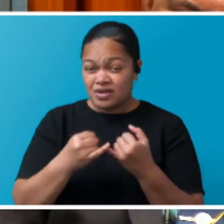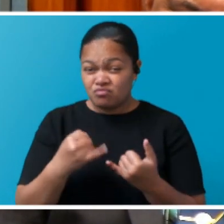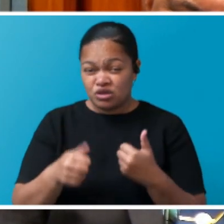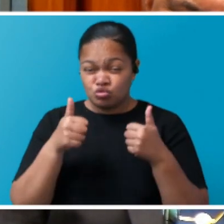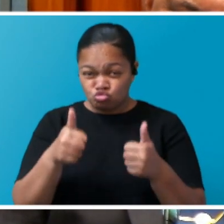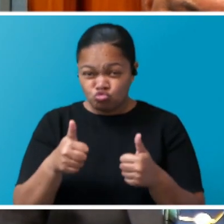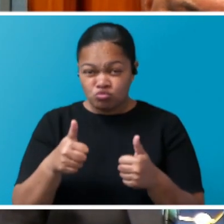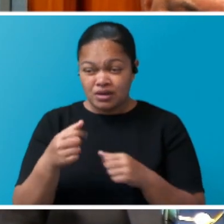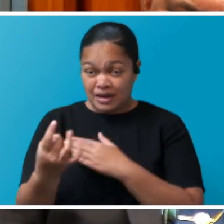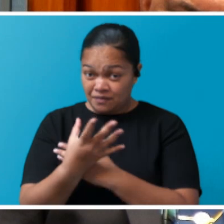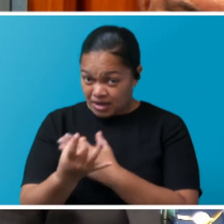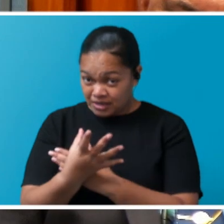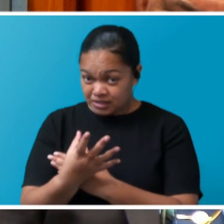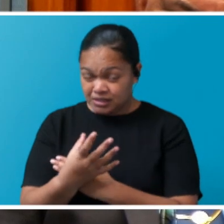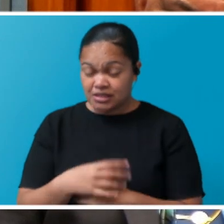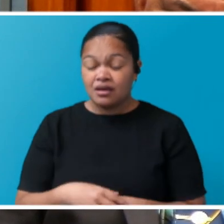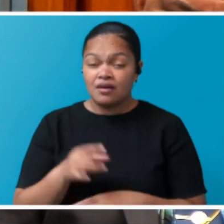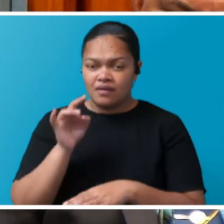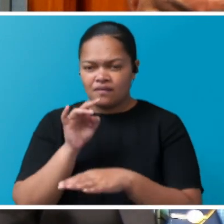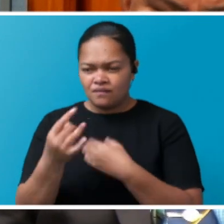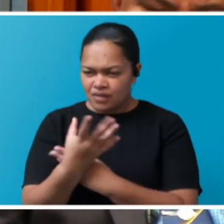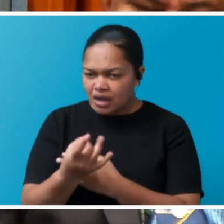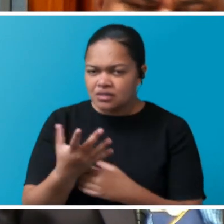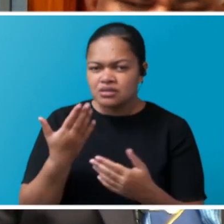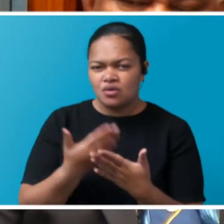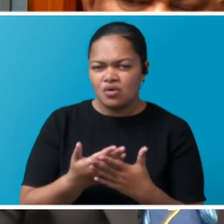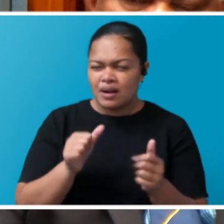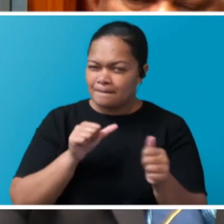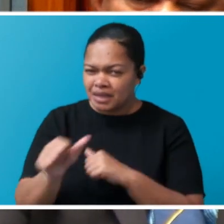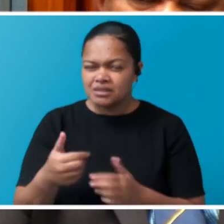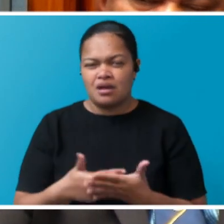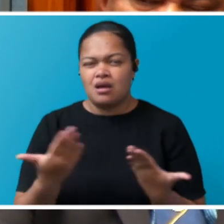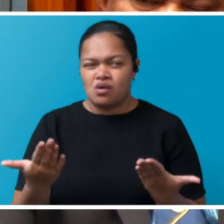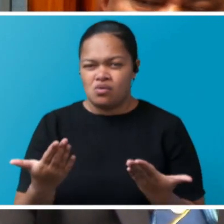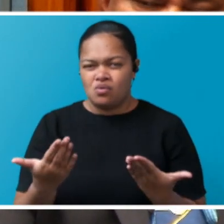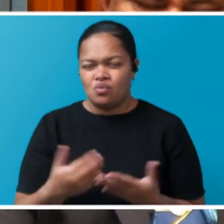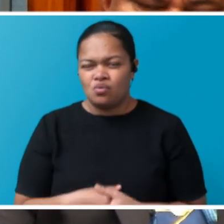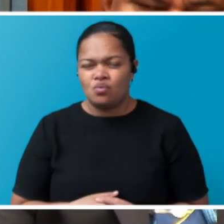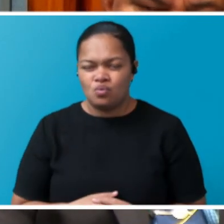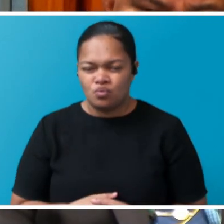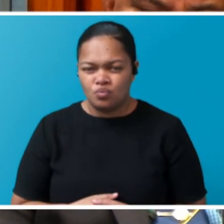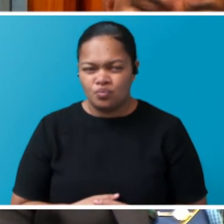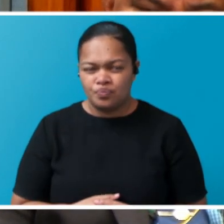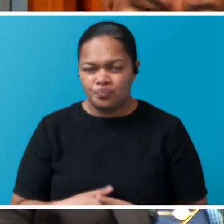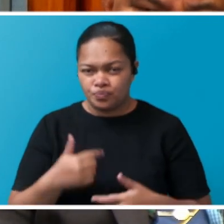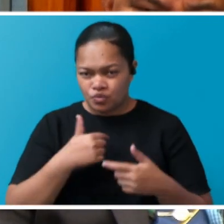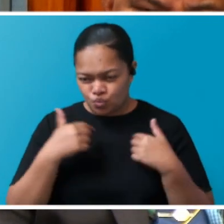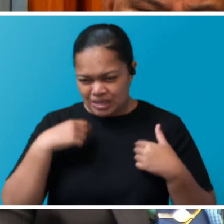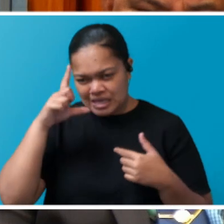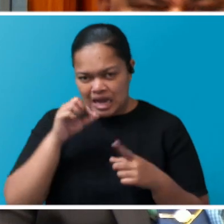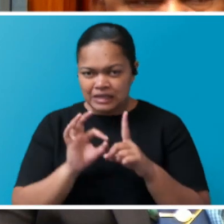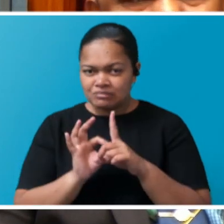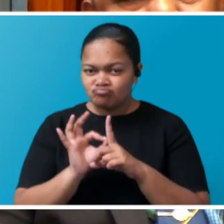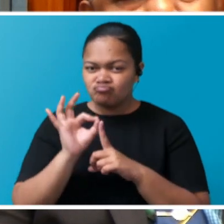consultant to advise the Ministry as well as the government on best can we work on